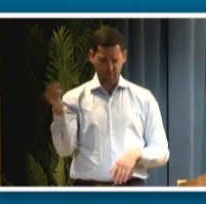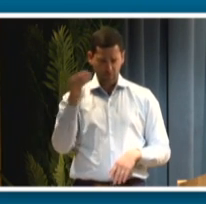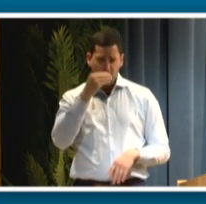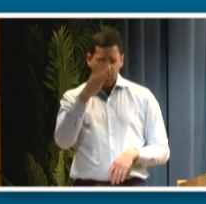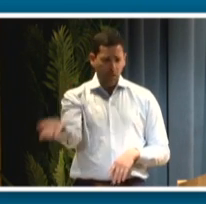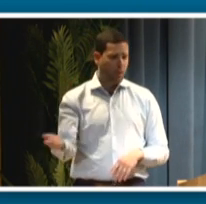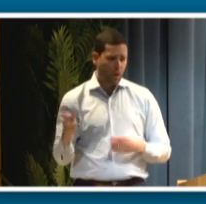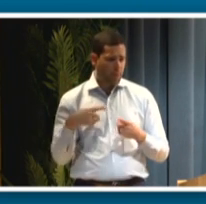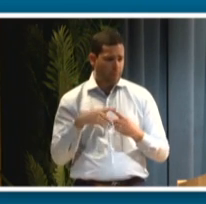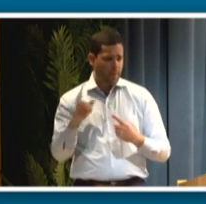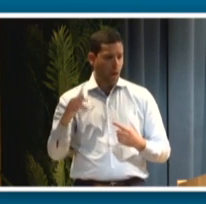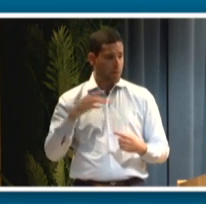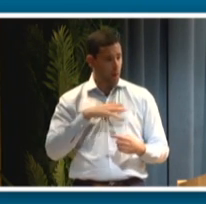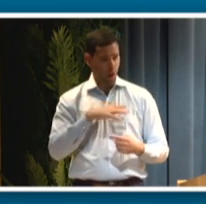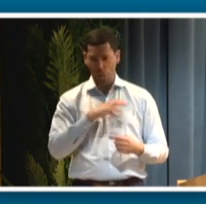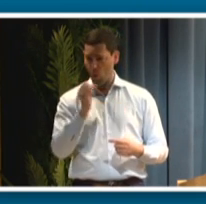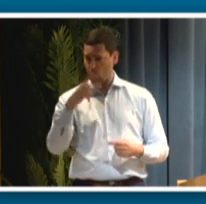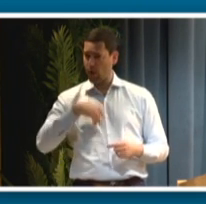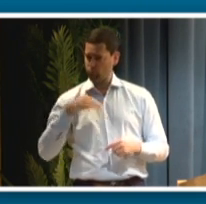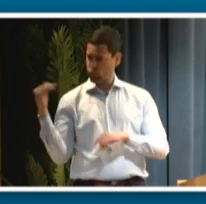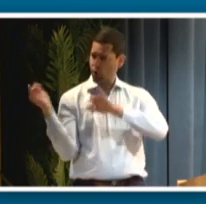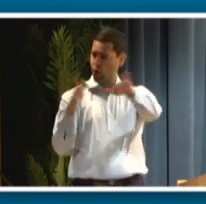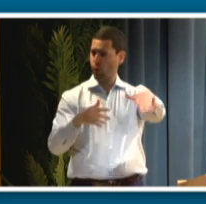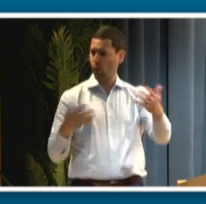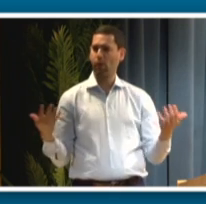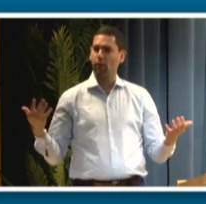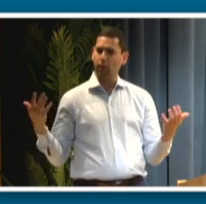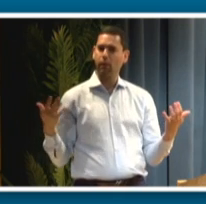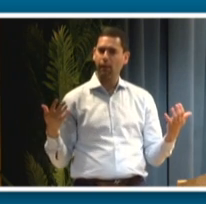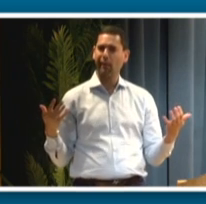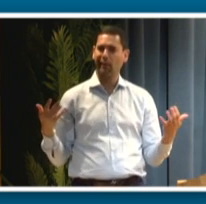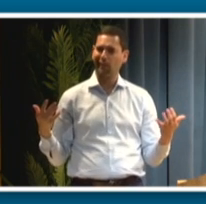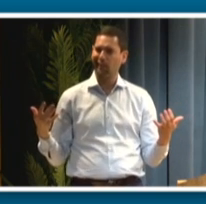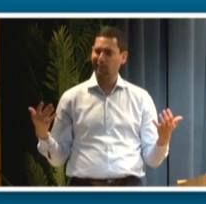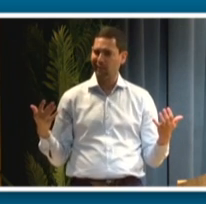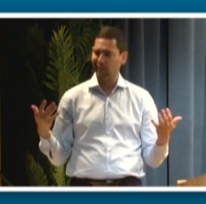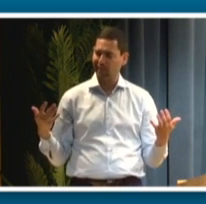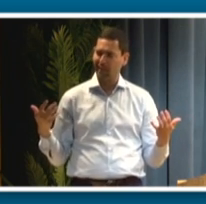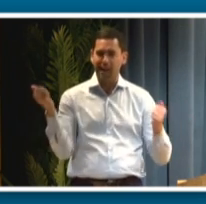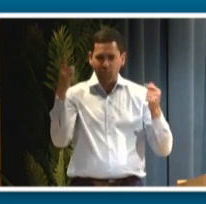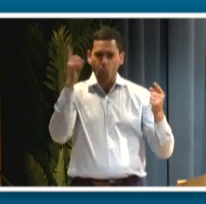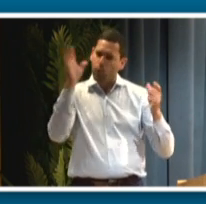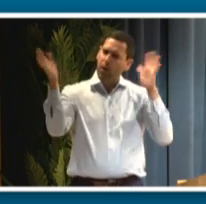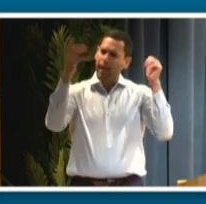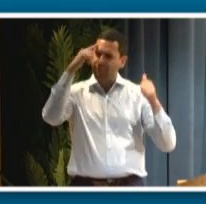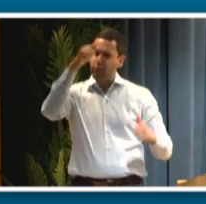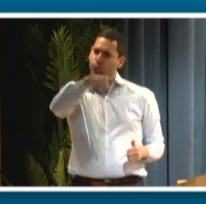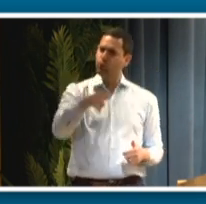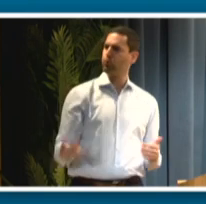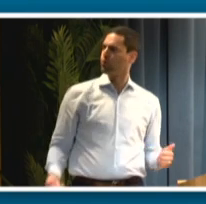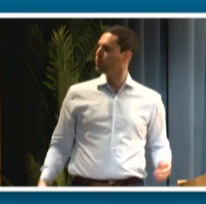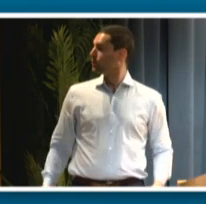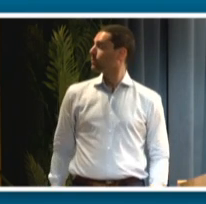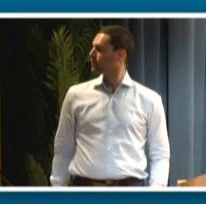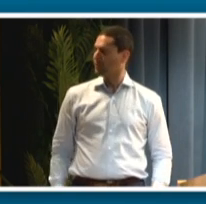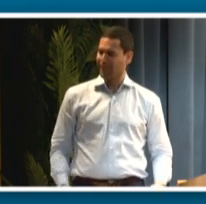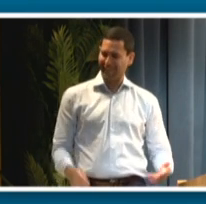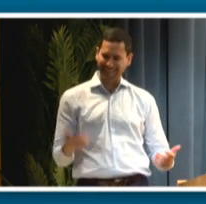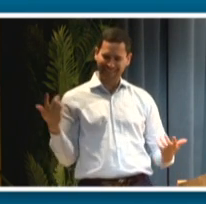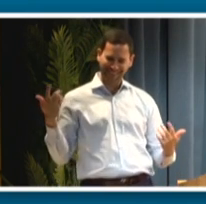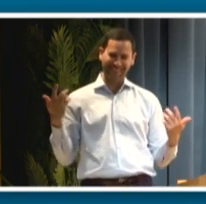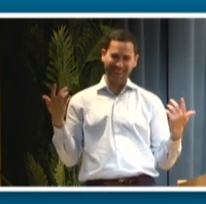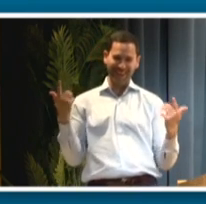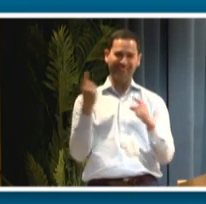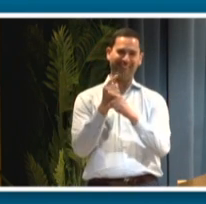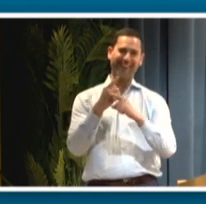this are like, all right, bro, we all coming to the open mic, and we going to just... Everybody better clap for you too, right? We going like, right? Like that's